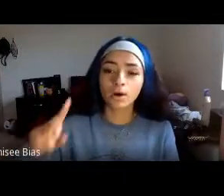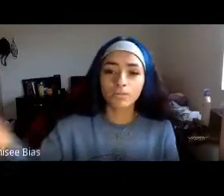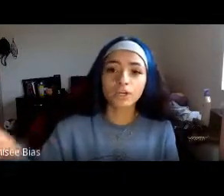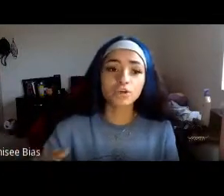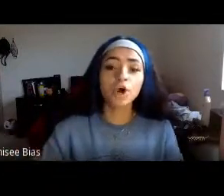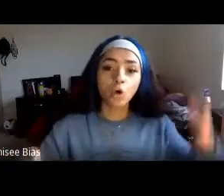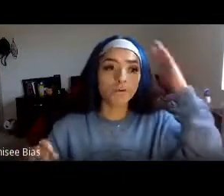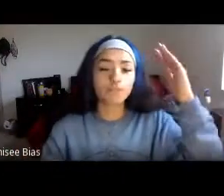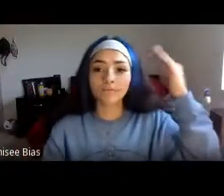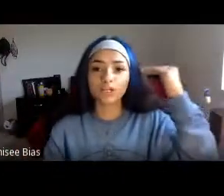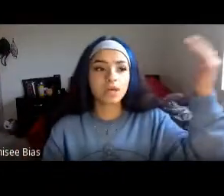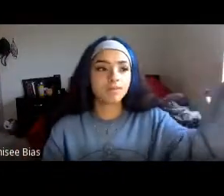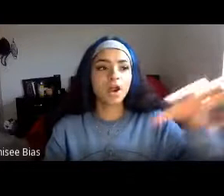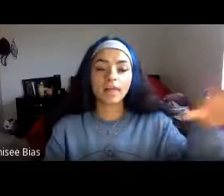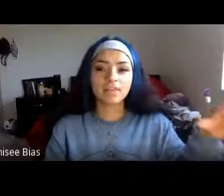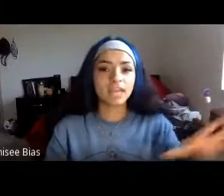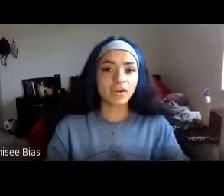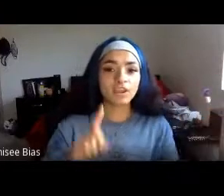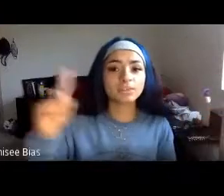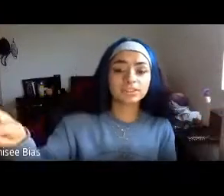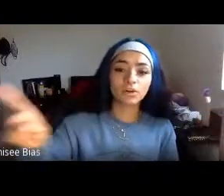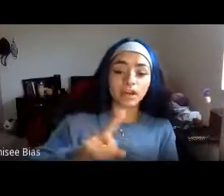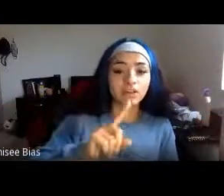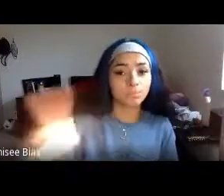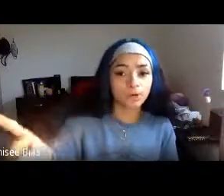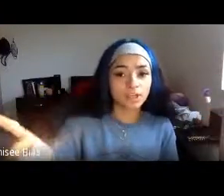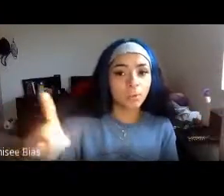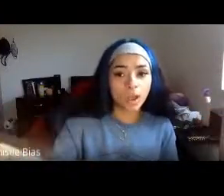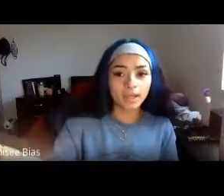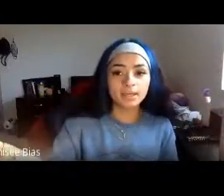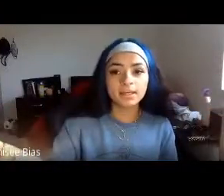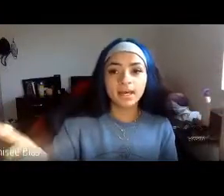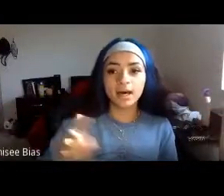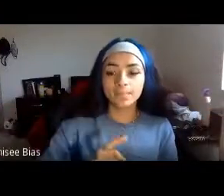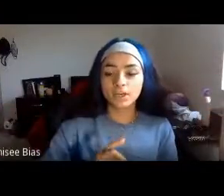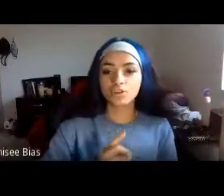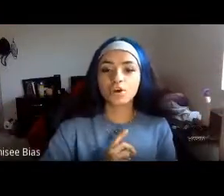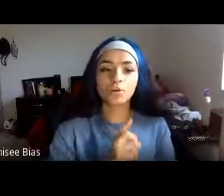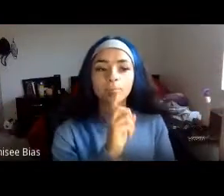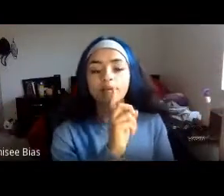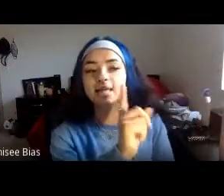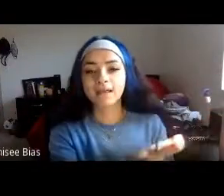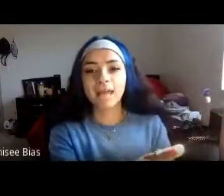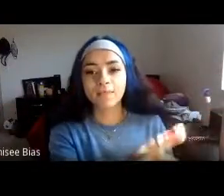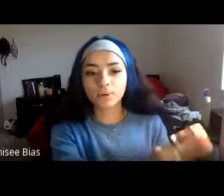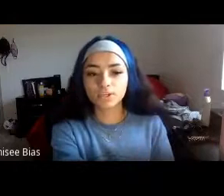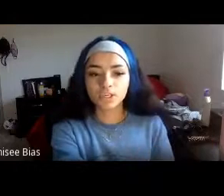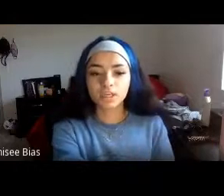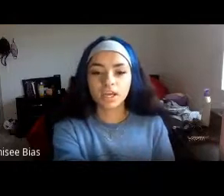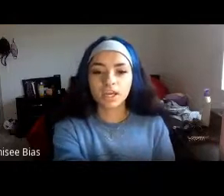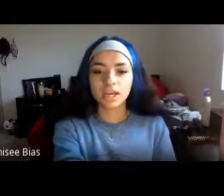talking about or referring to. Or if you're referring to them and they're not like in the area, you would still kind of like point away because you don't want to put exactly at